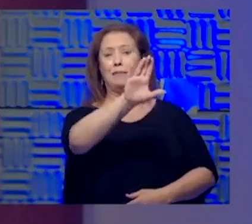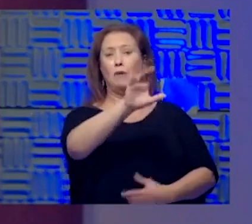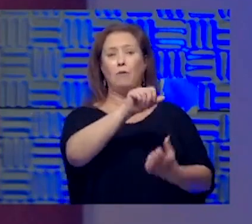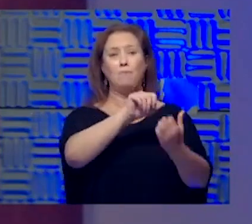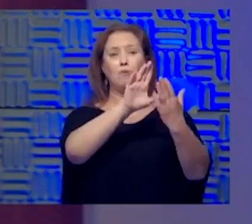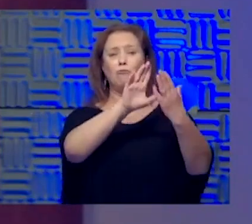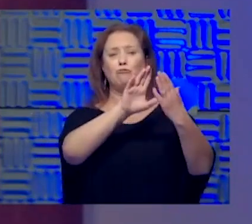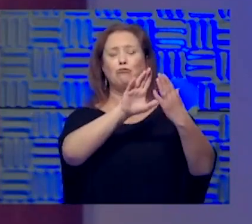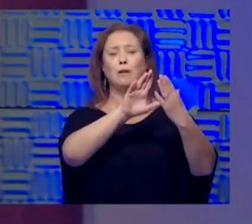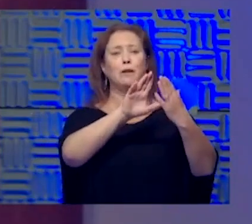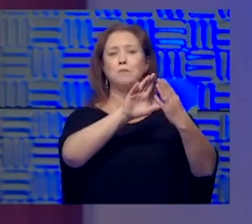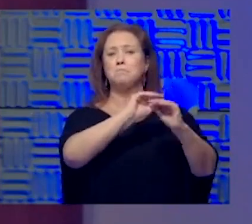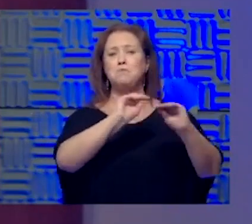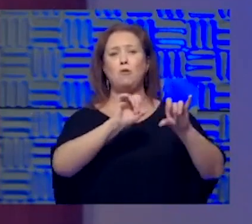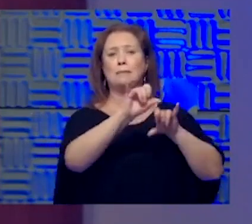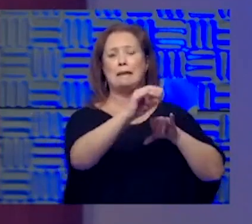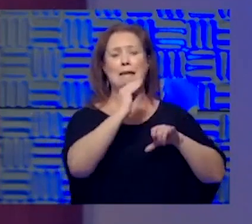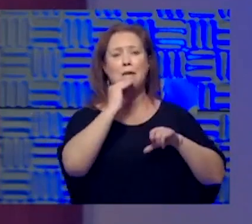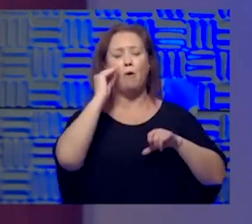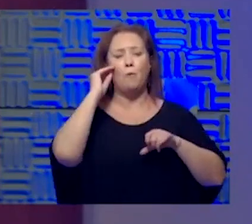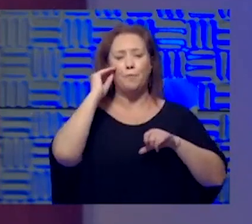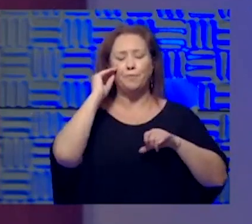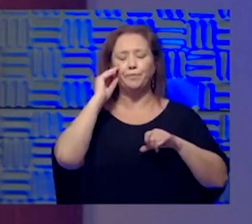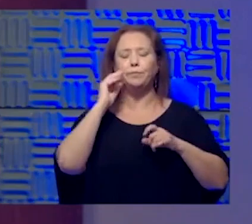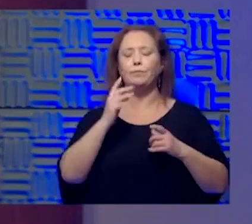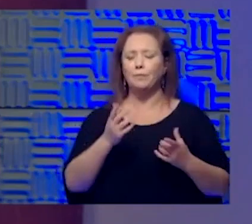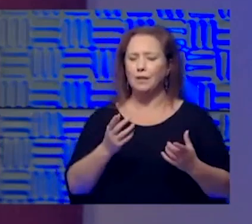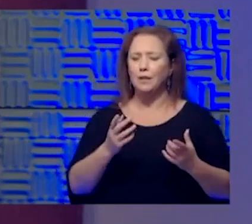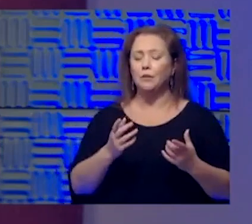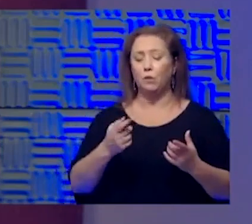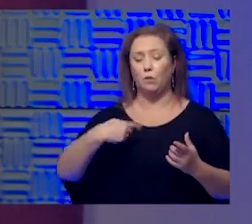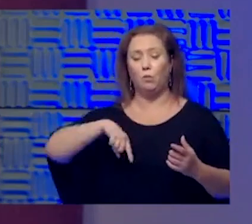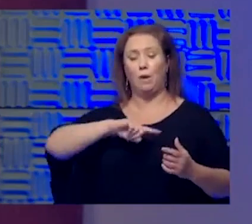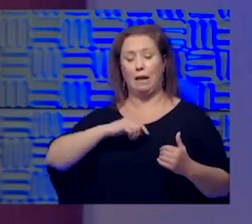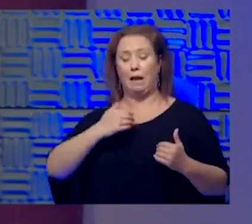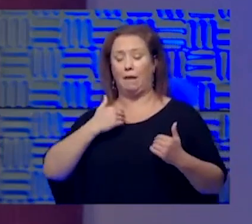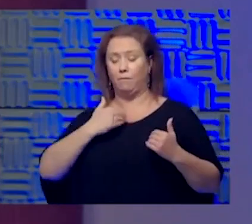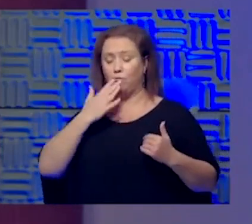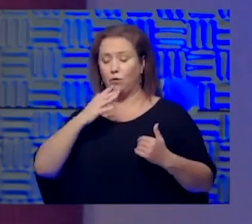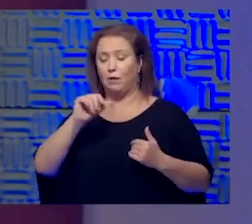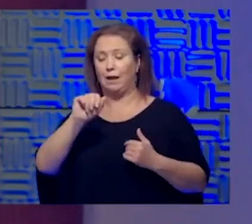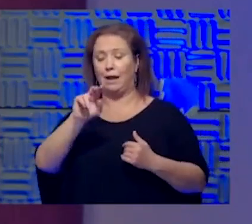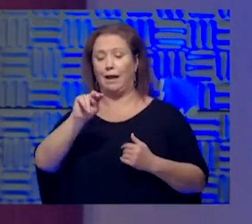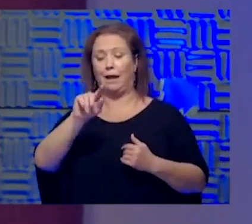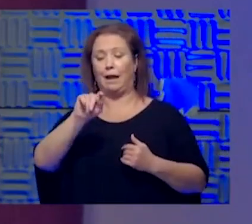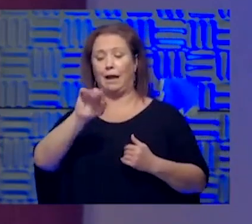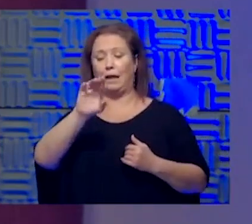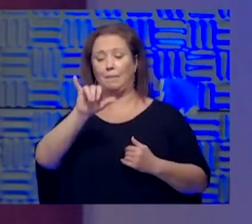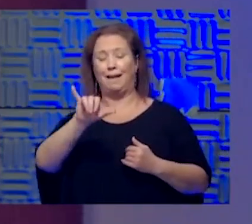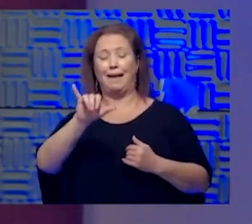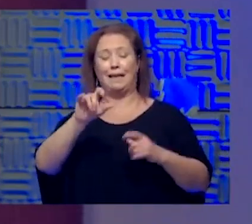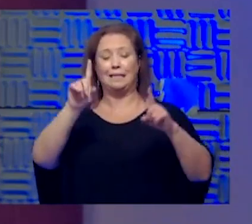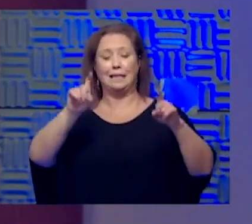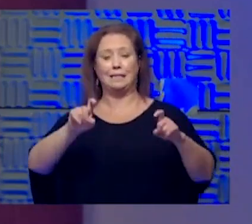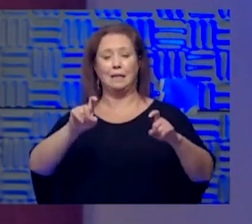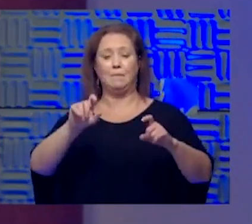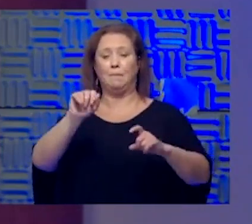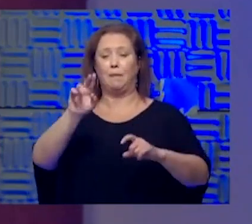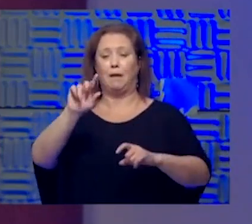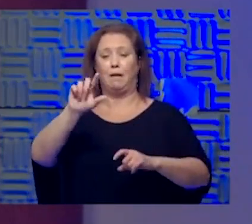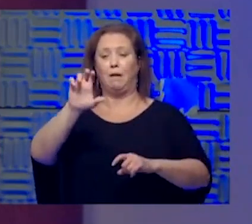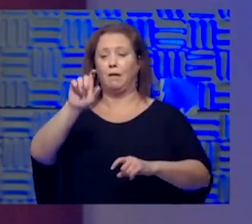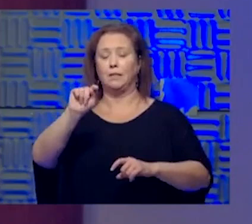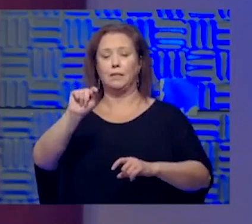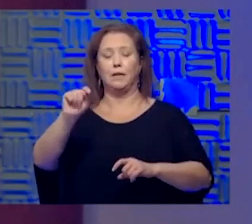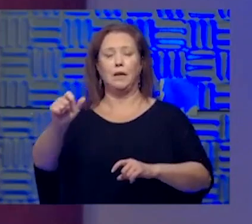approach. And because of that, Senator, I don't think, even if we have good antibody antibody testing by August, I don't think it's going to help us